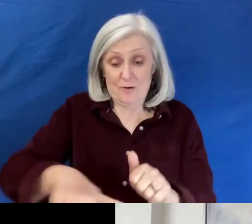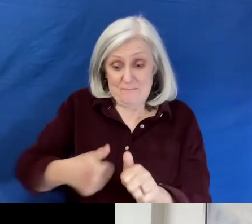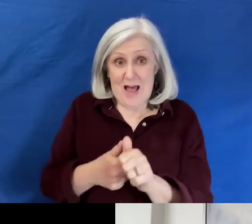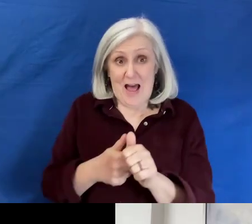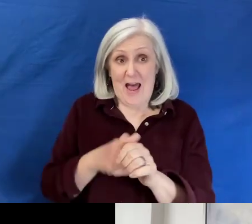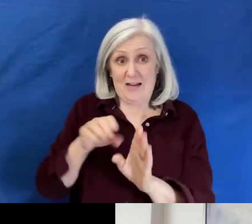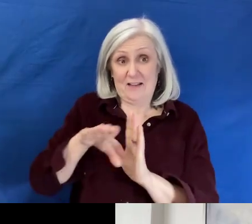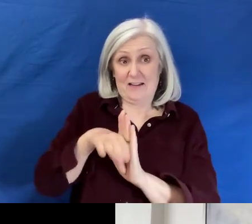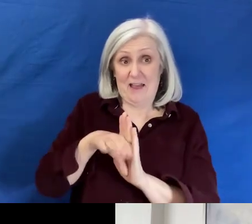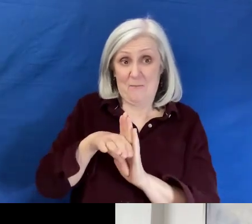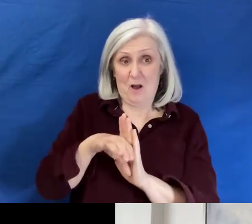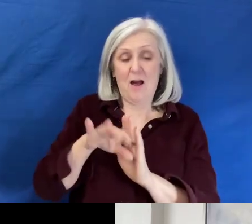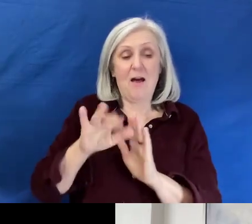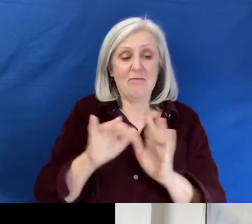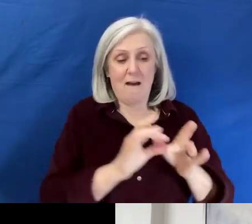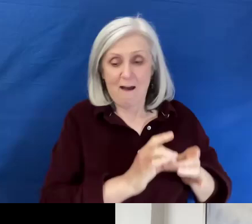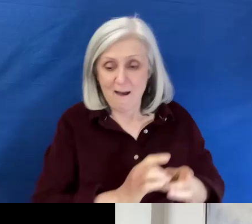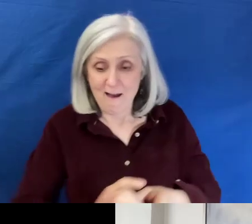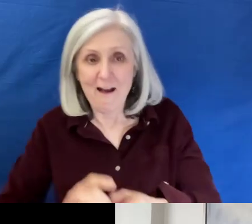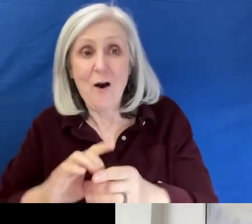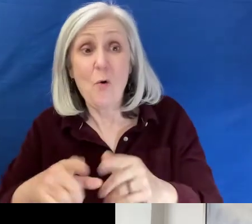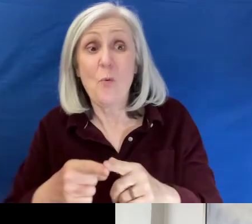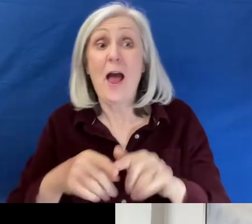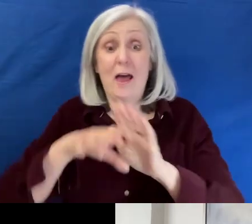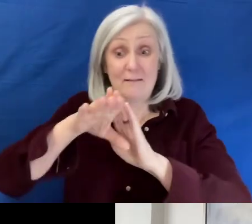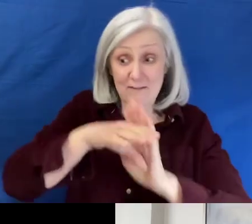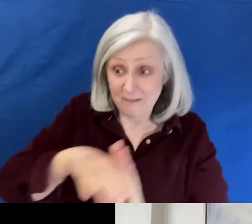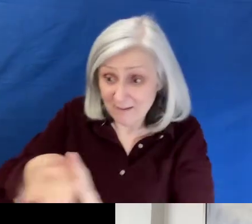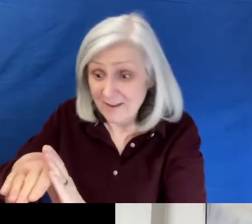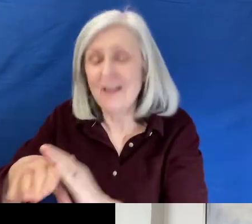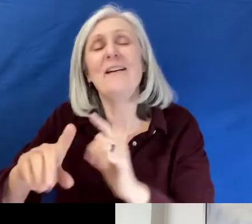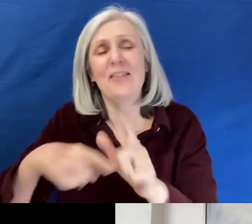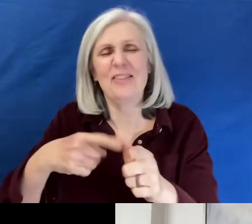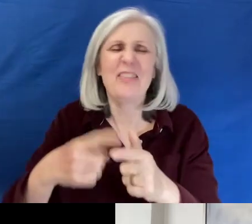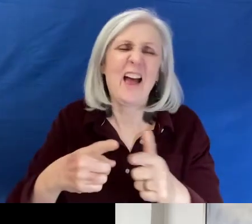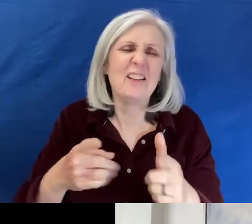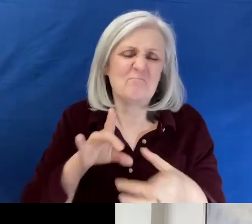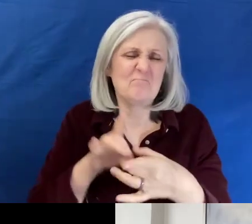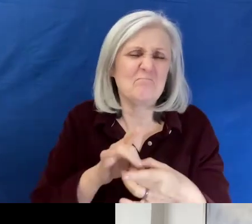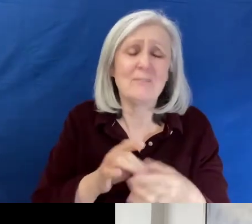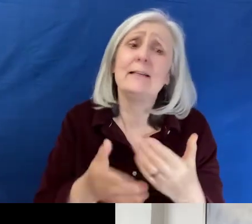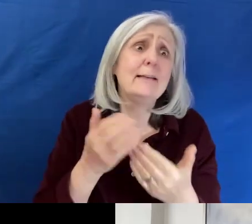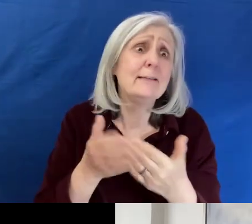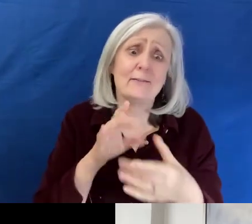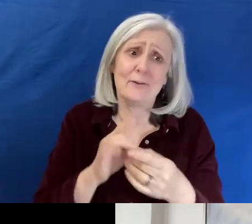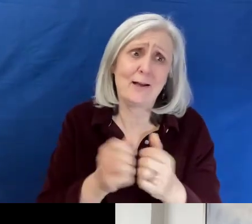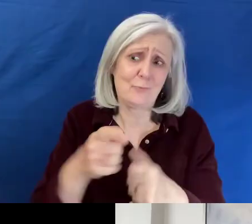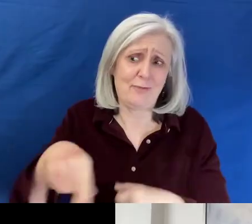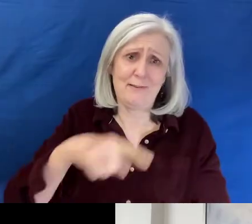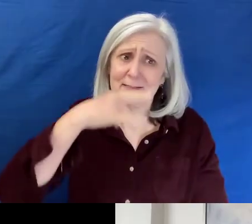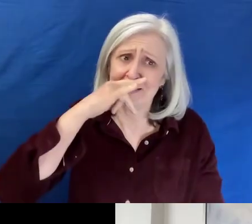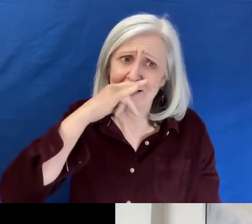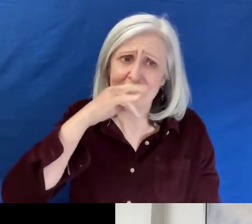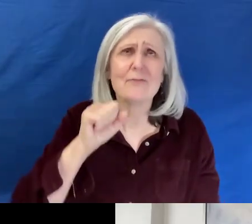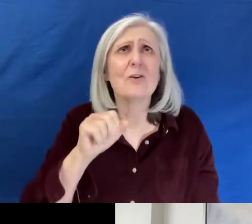Mhm. so that that can translate on camera. And it's so easy to connect with these kids. I mean, they're